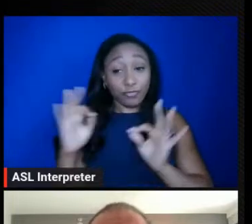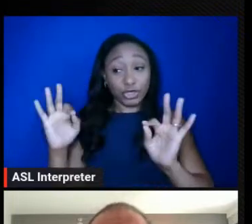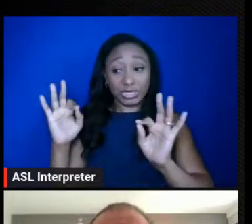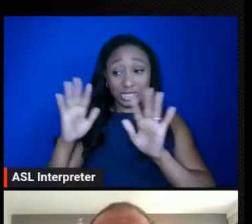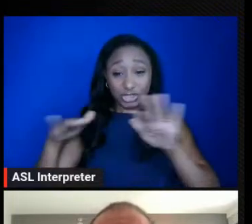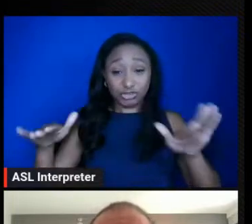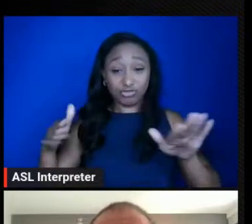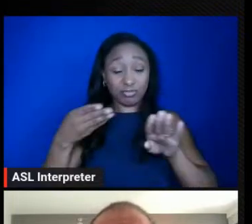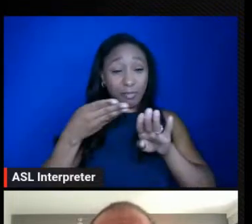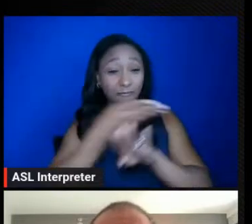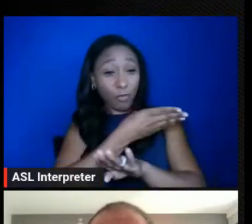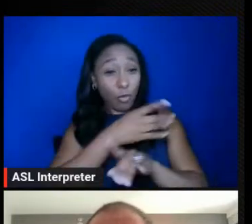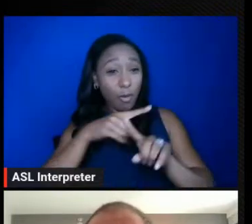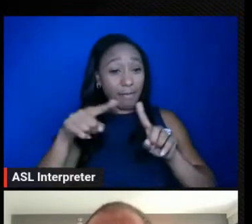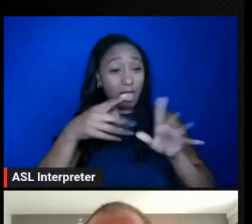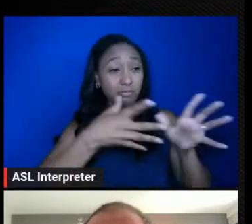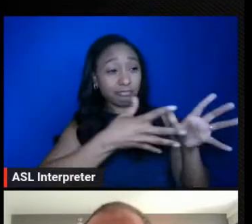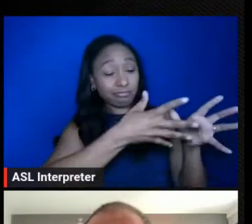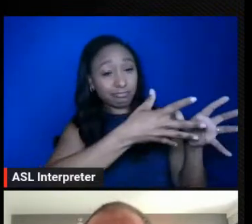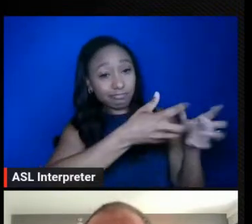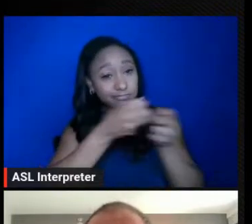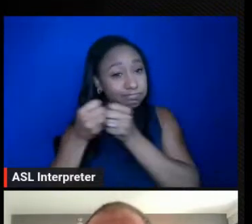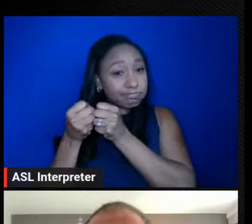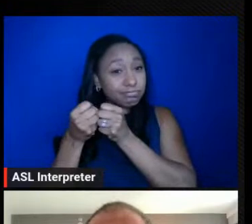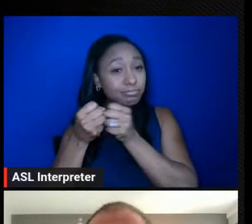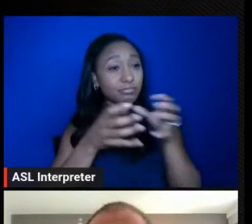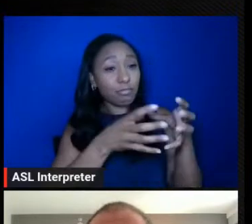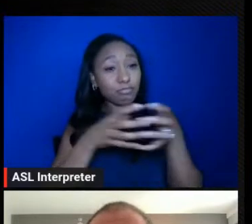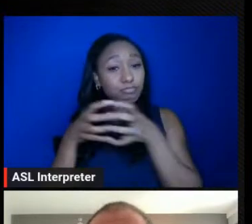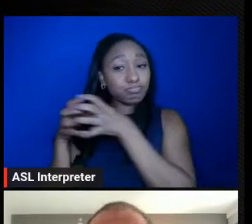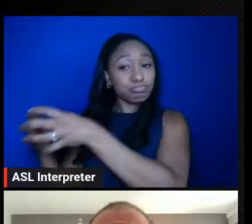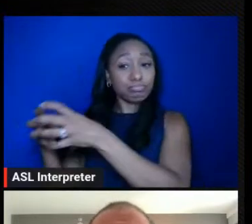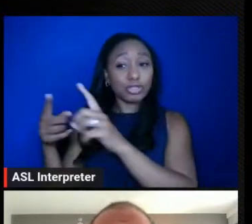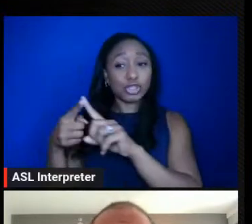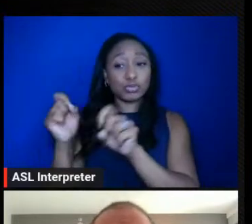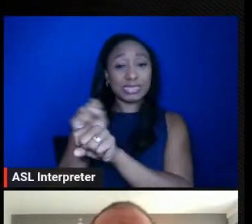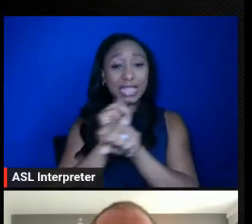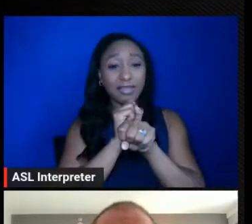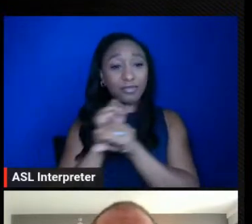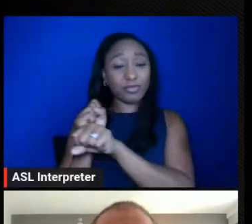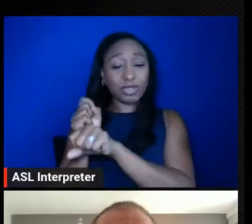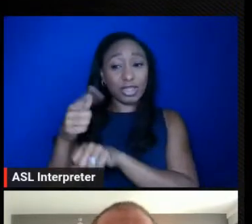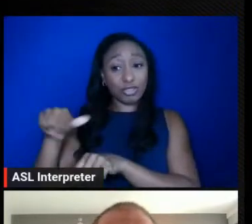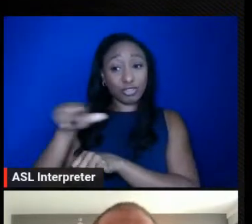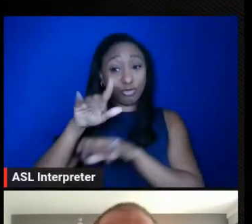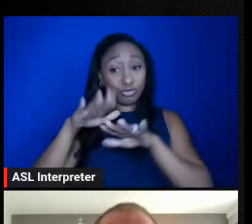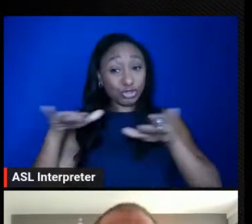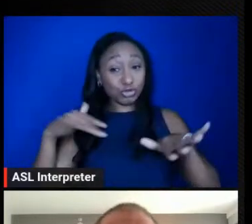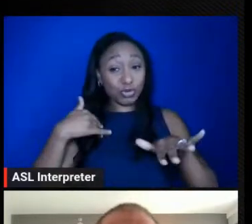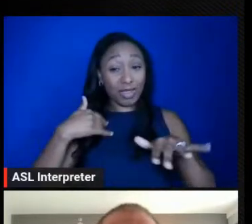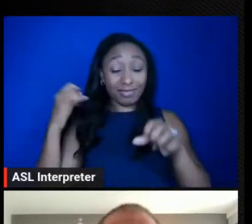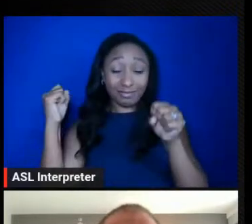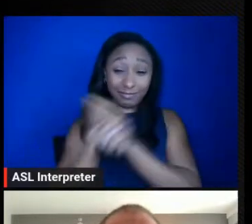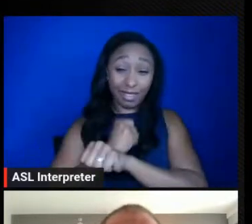They would have to fight like hell to try to escape.